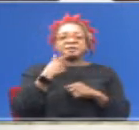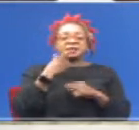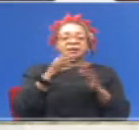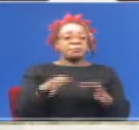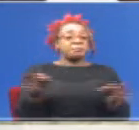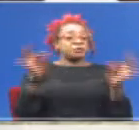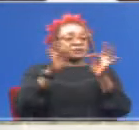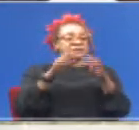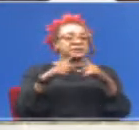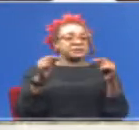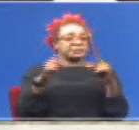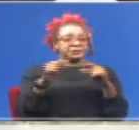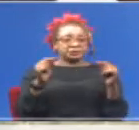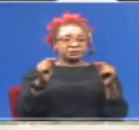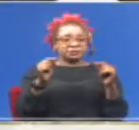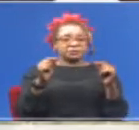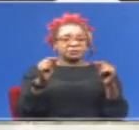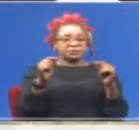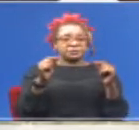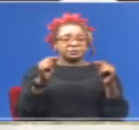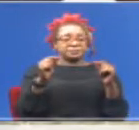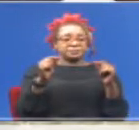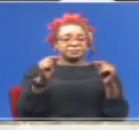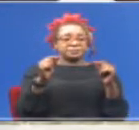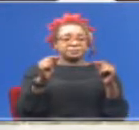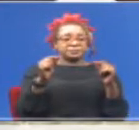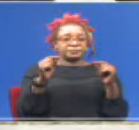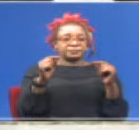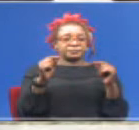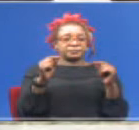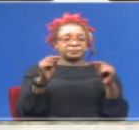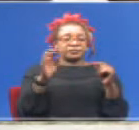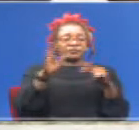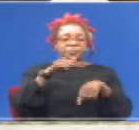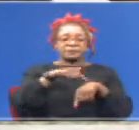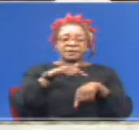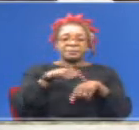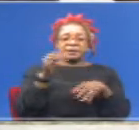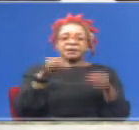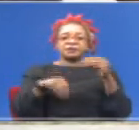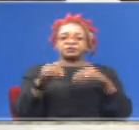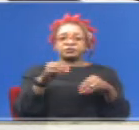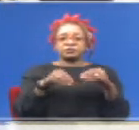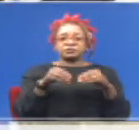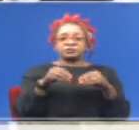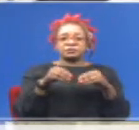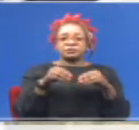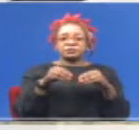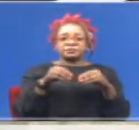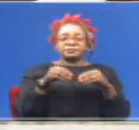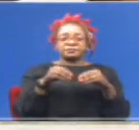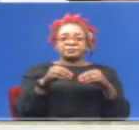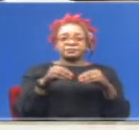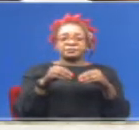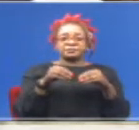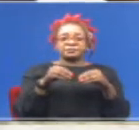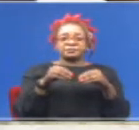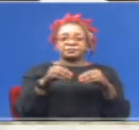important statement since the election. We have